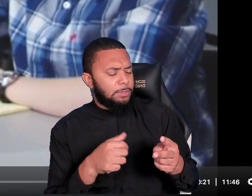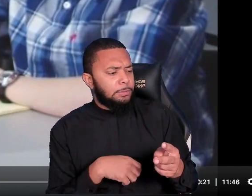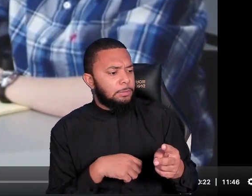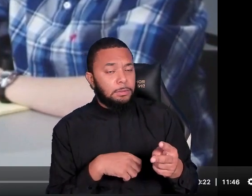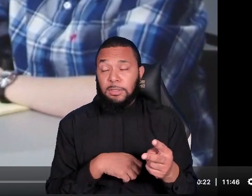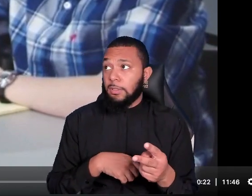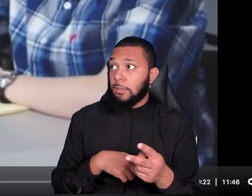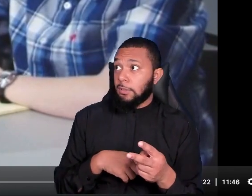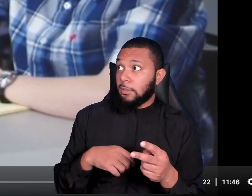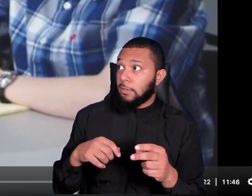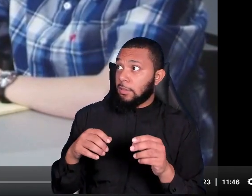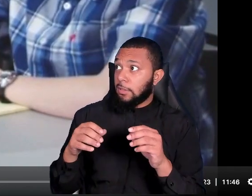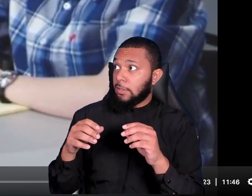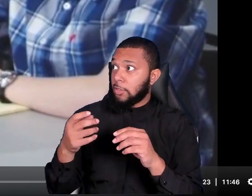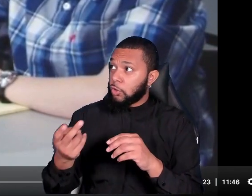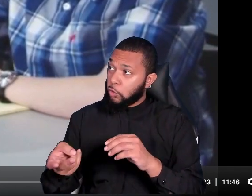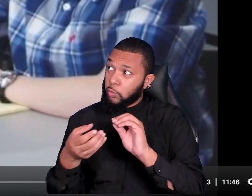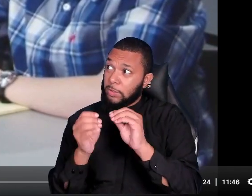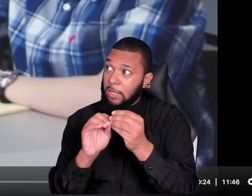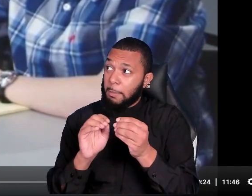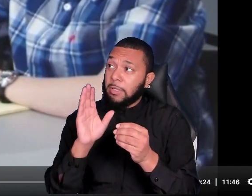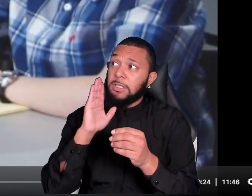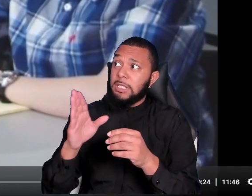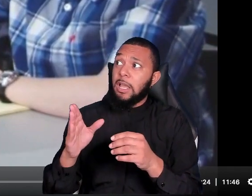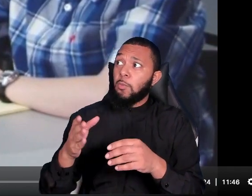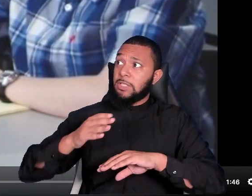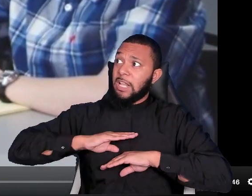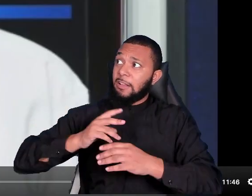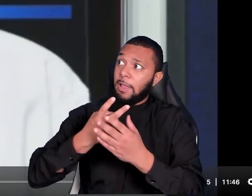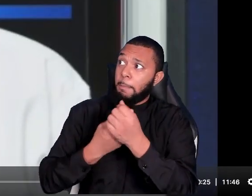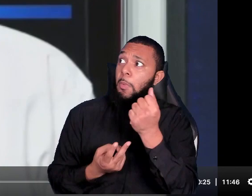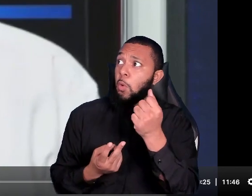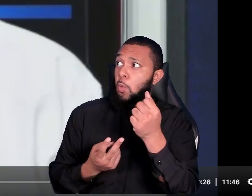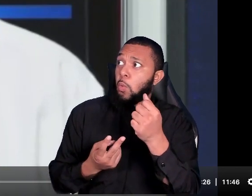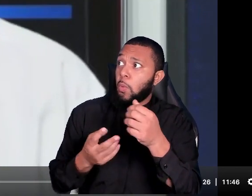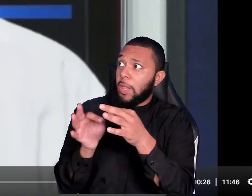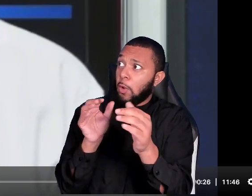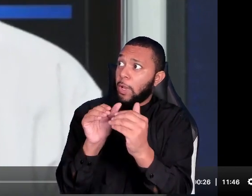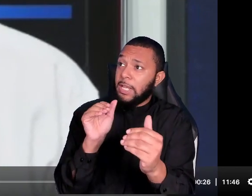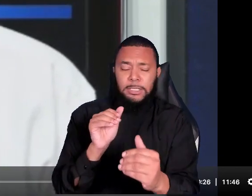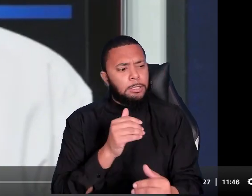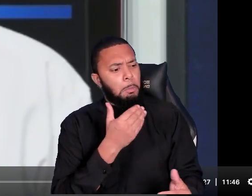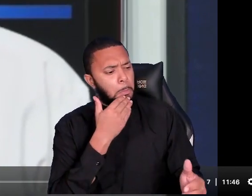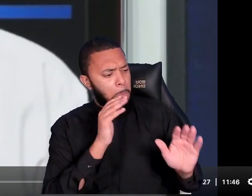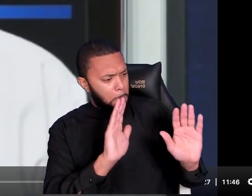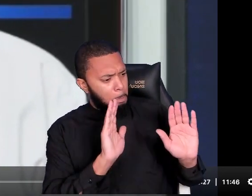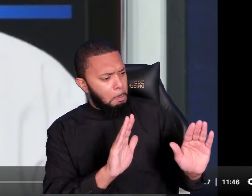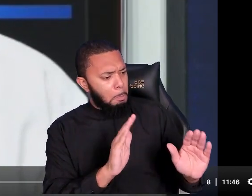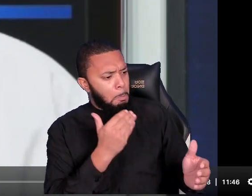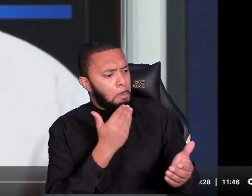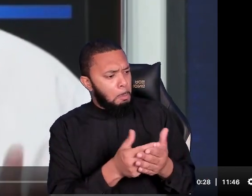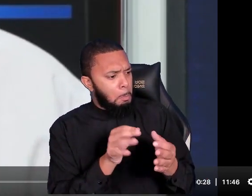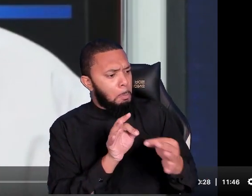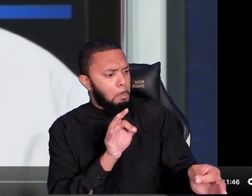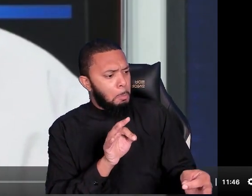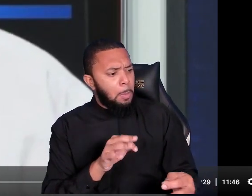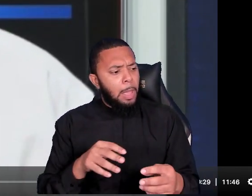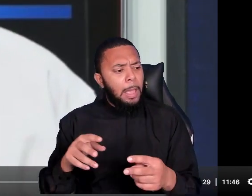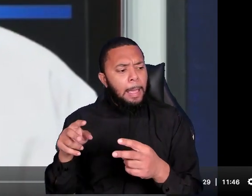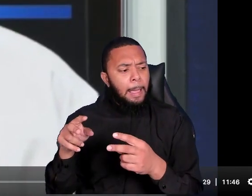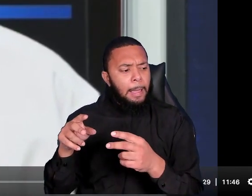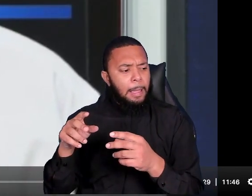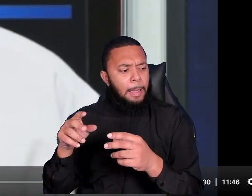of numbers that would make both equations true. Excellent. I like the way you said that. A pair of numbers that makes